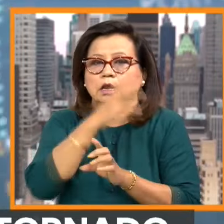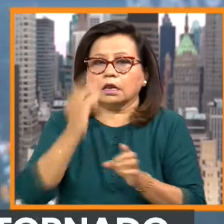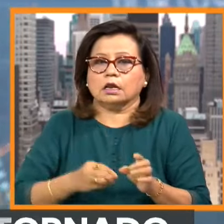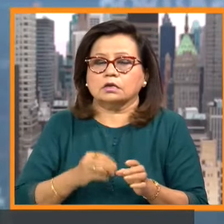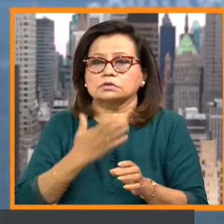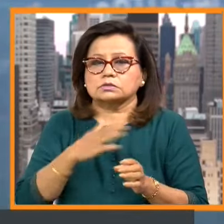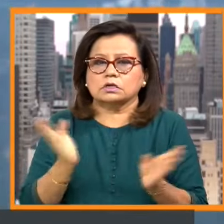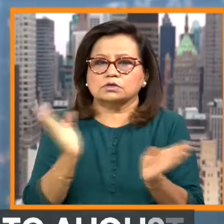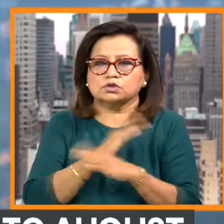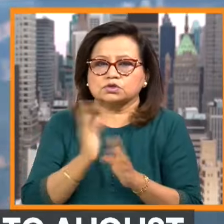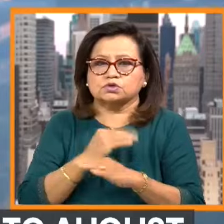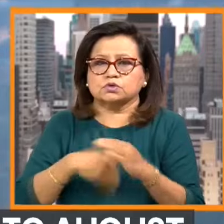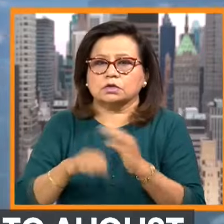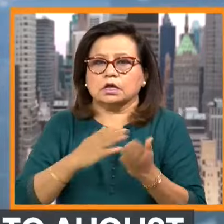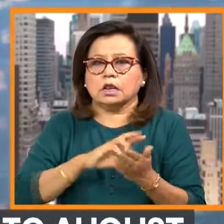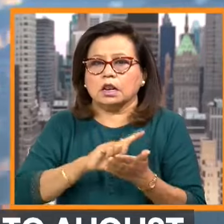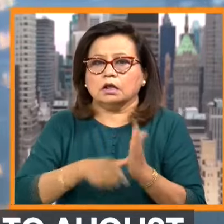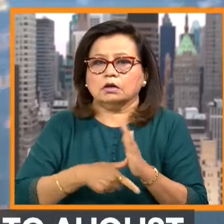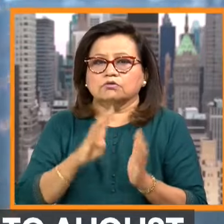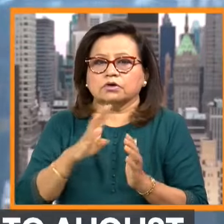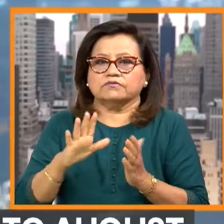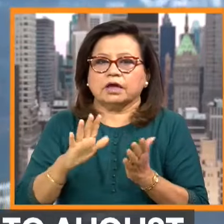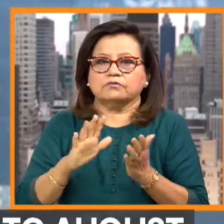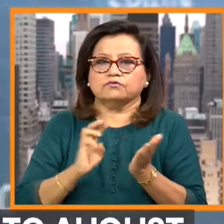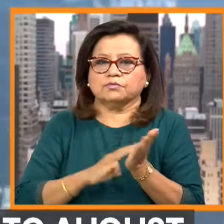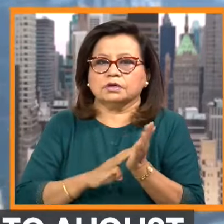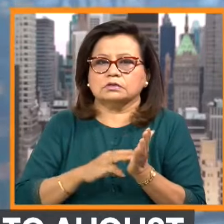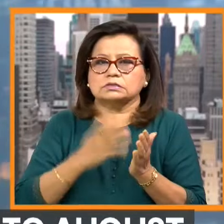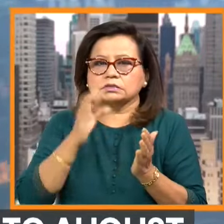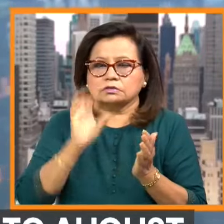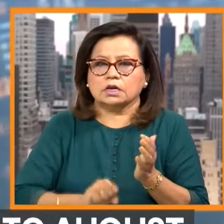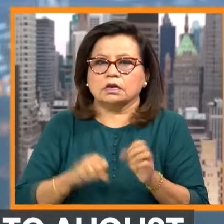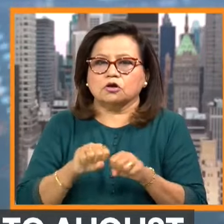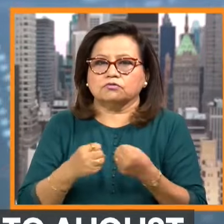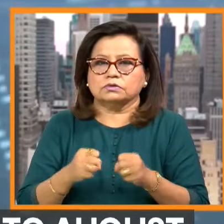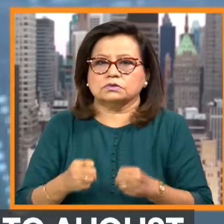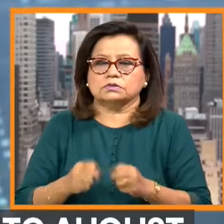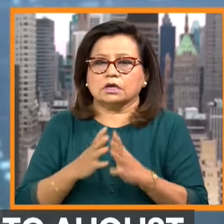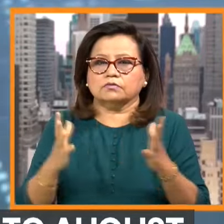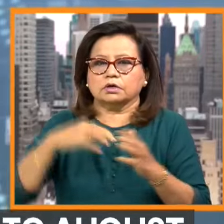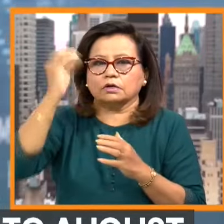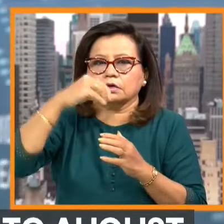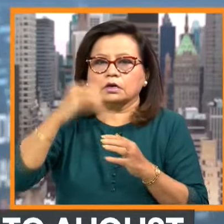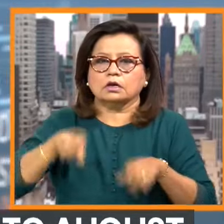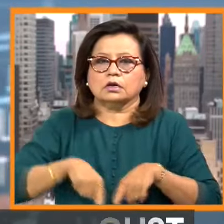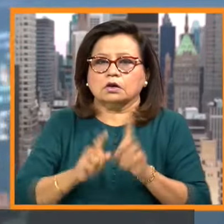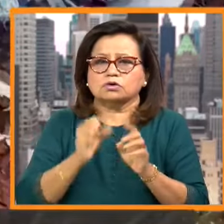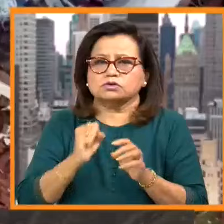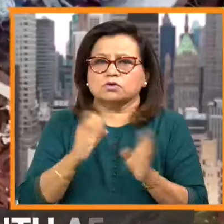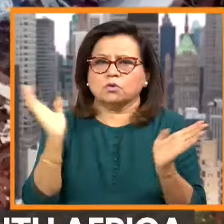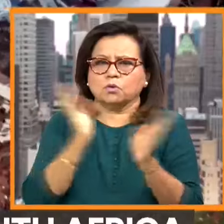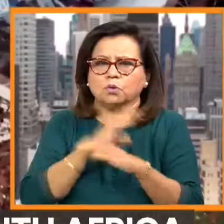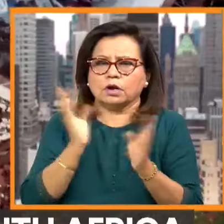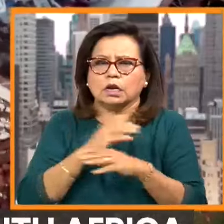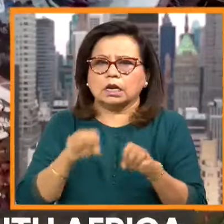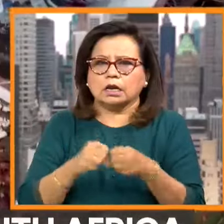severe storm, and it may have lasted for about 45 minutes, leaving a trail of destruction. Heavy rains accompanied by strong